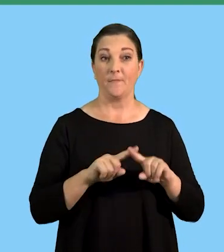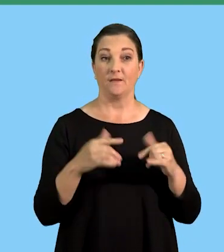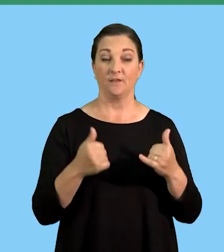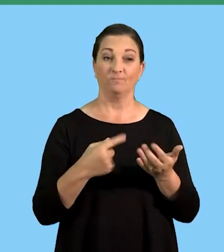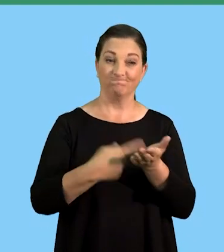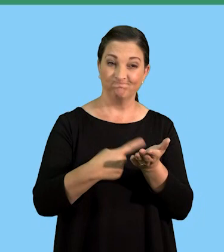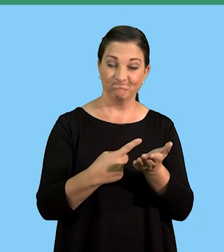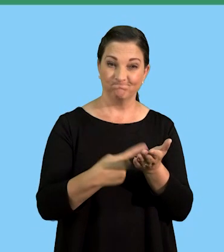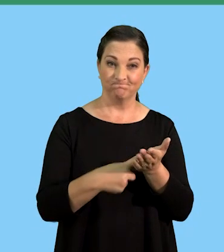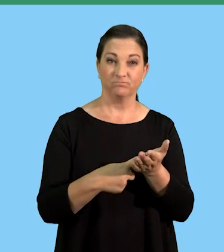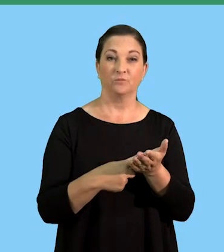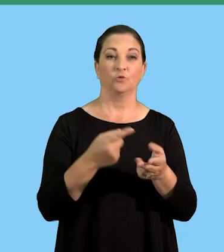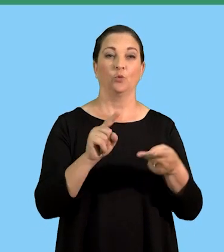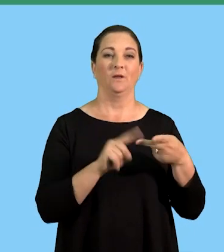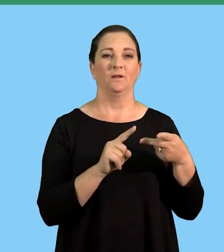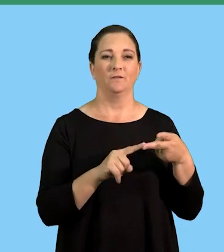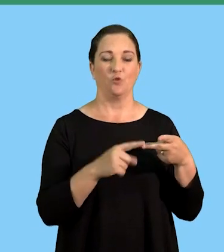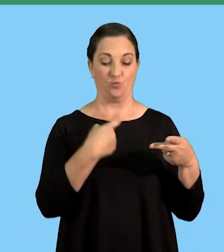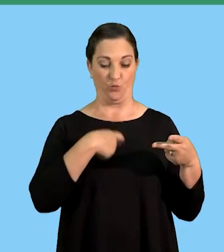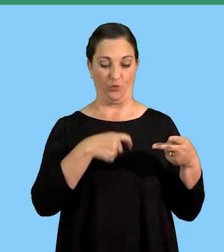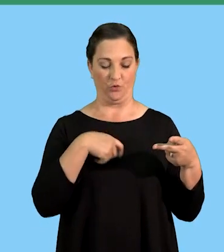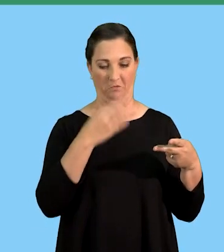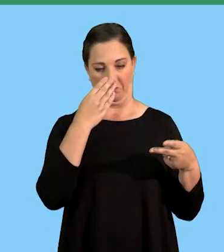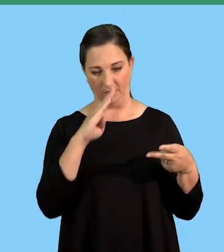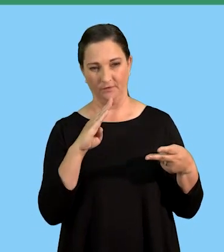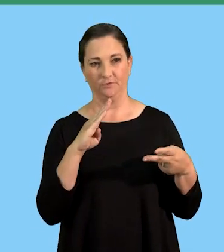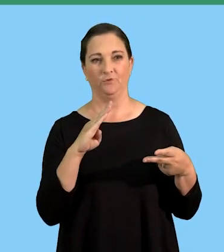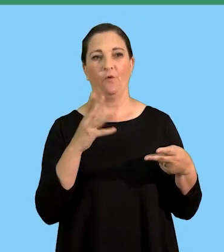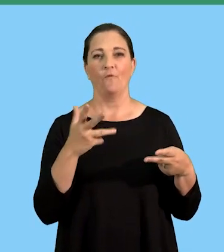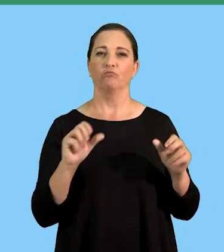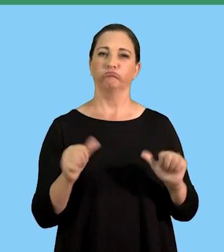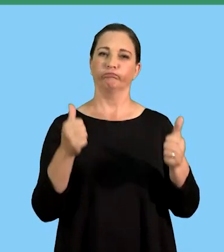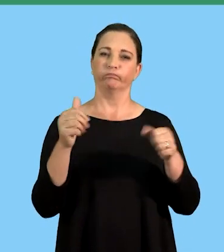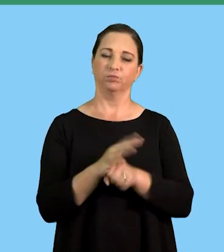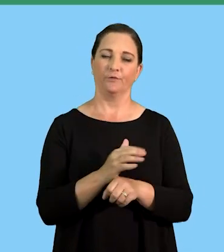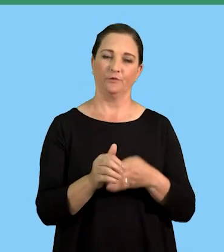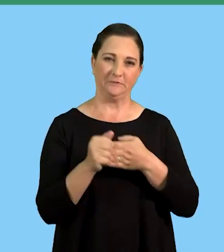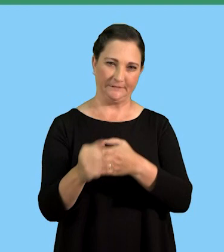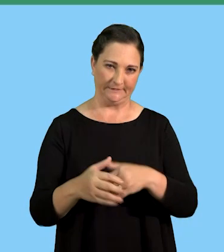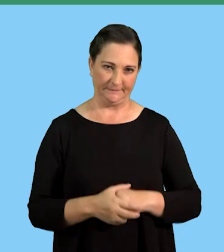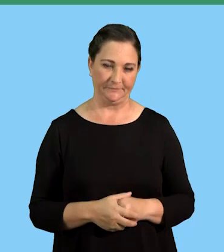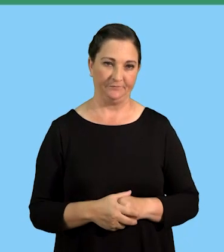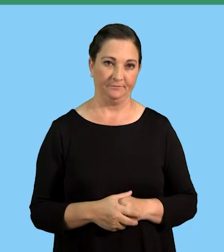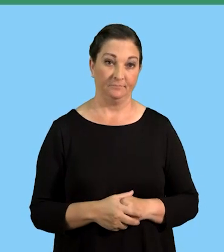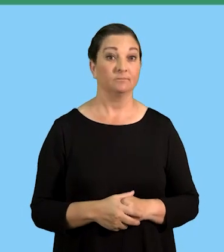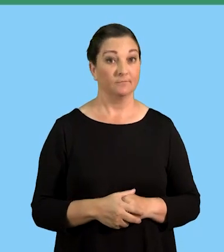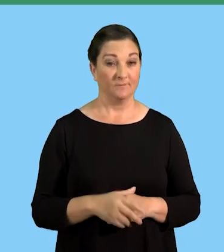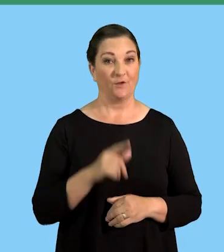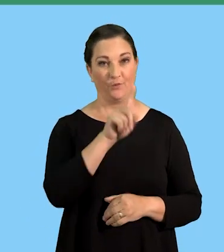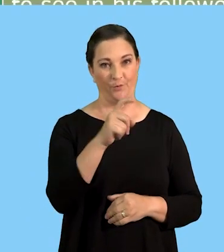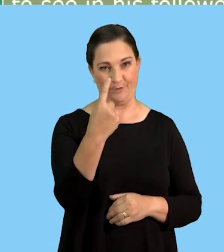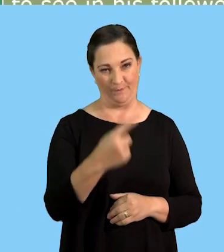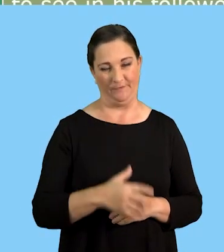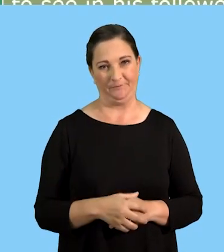2, discuss the other roles of personal attitude in successful leadership. So that is